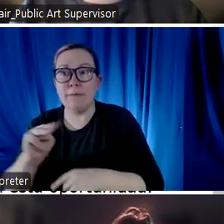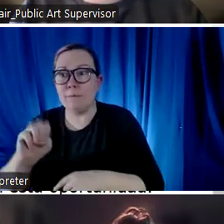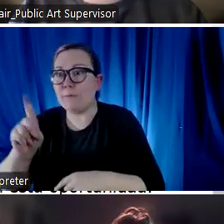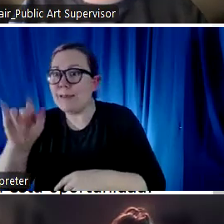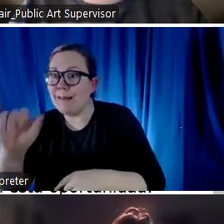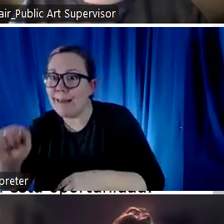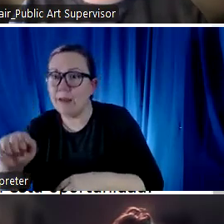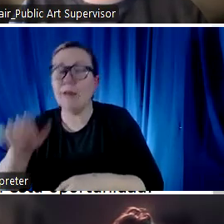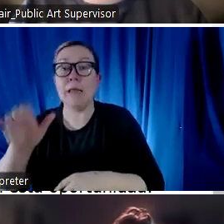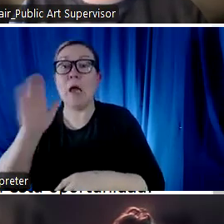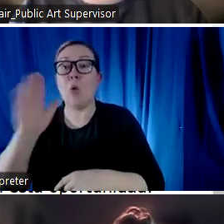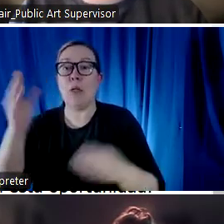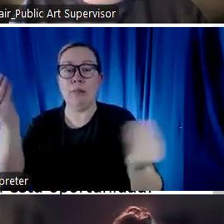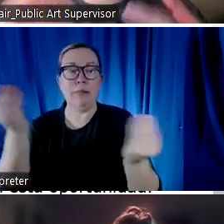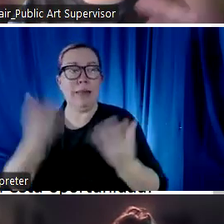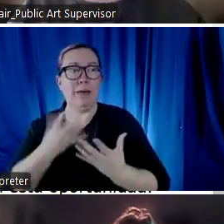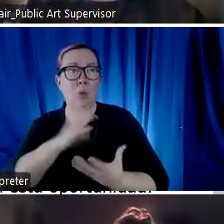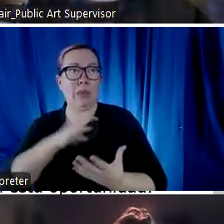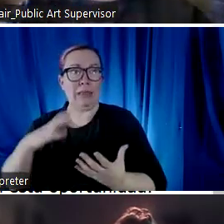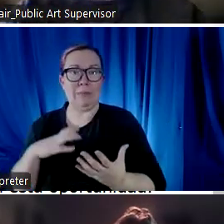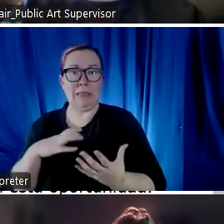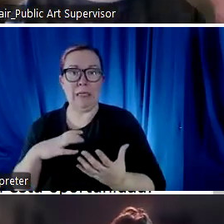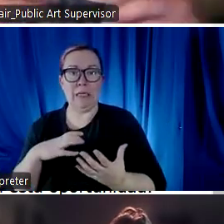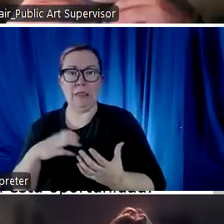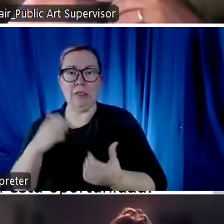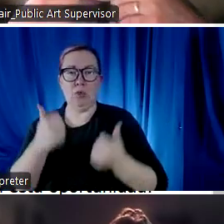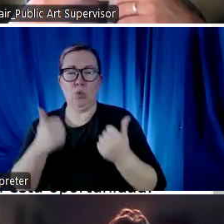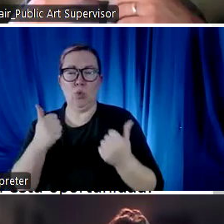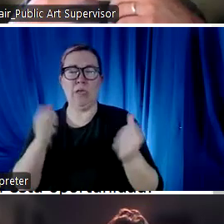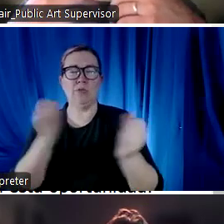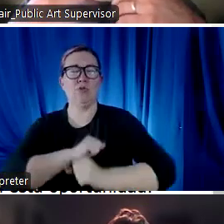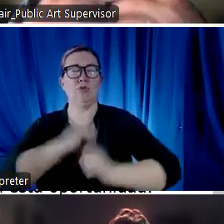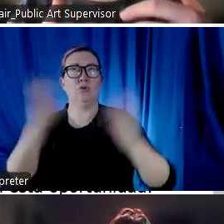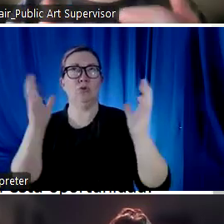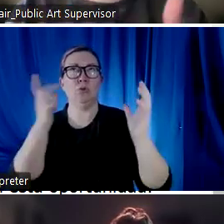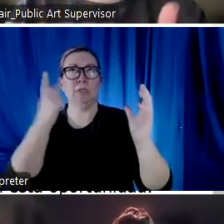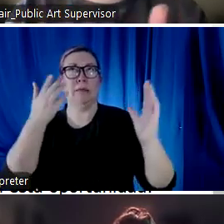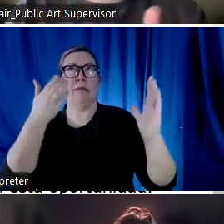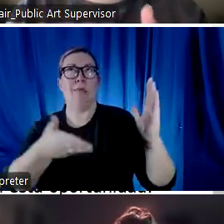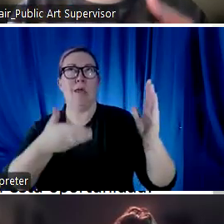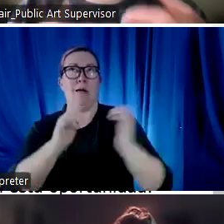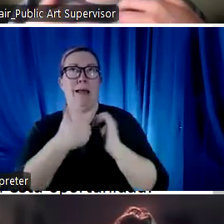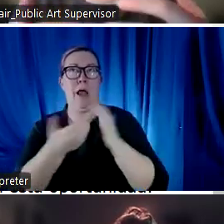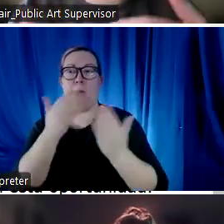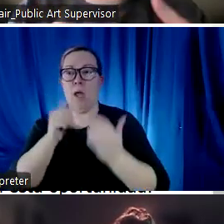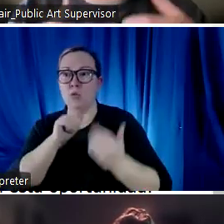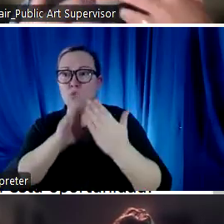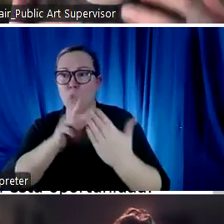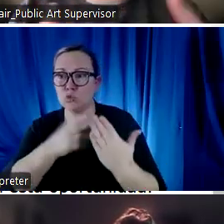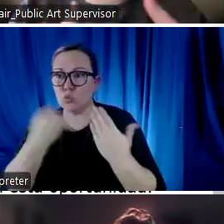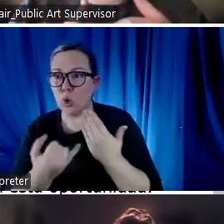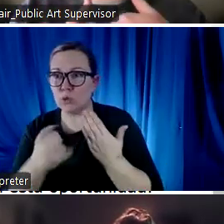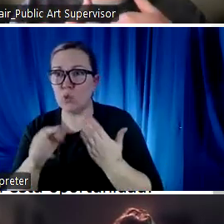And that's going to inform their ability to sort of project how you might approach the project or what skills,